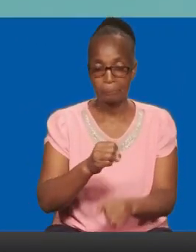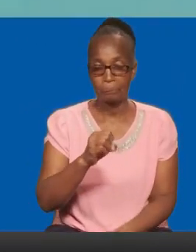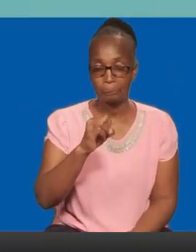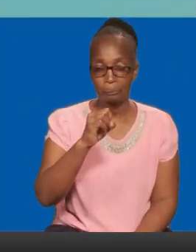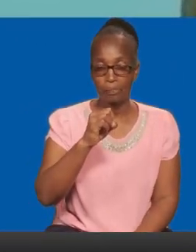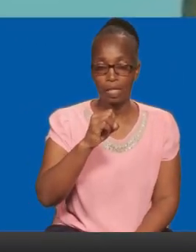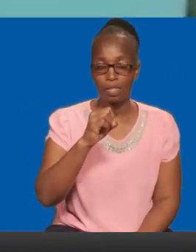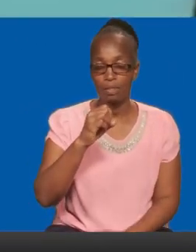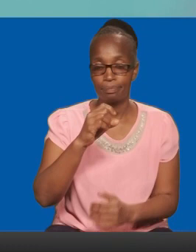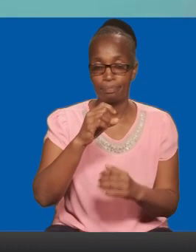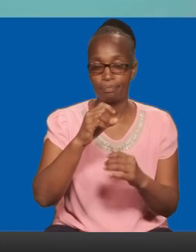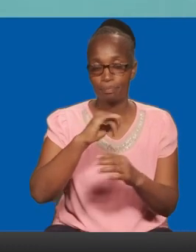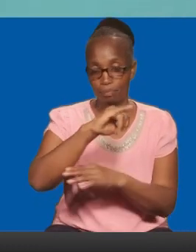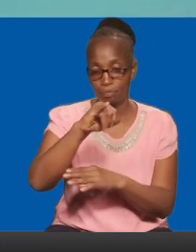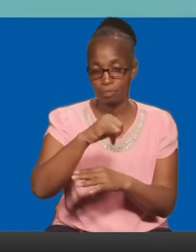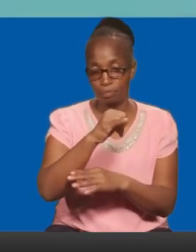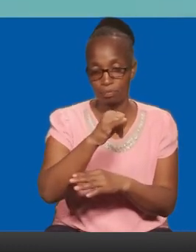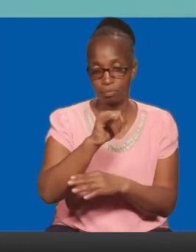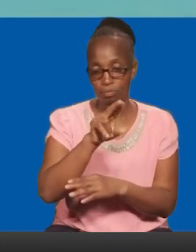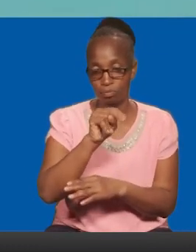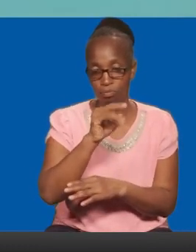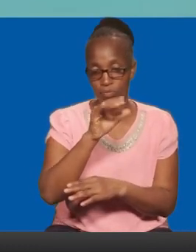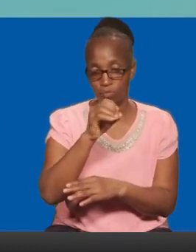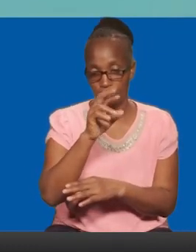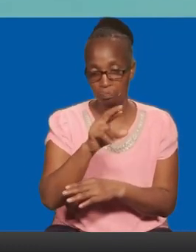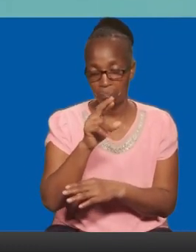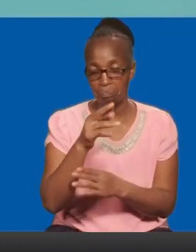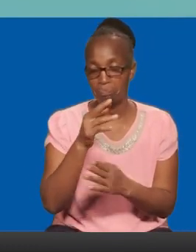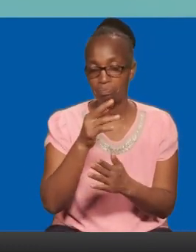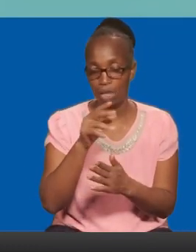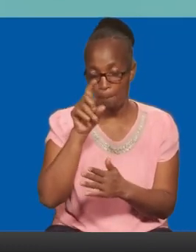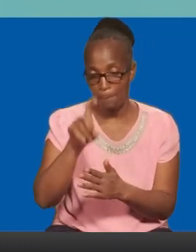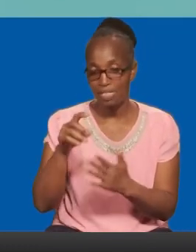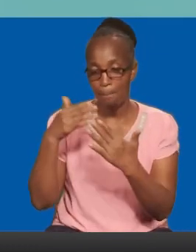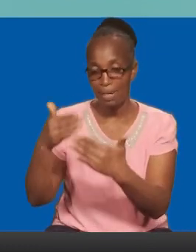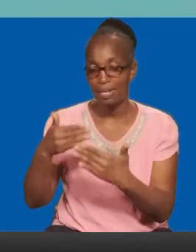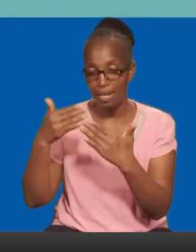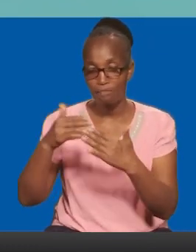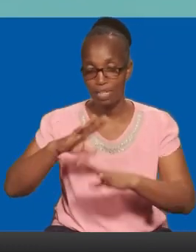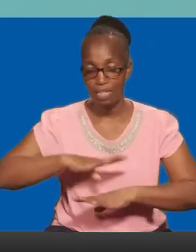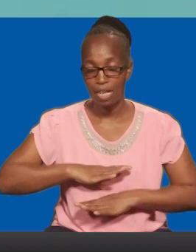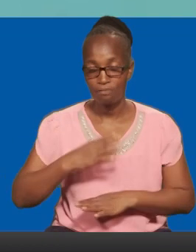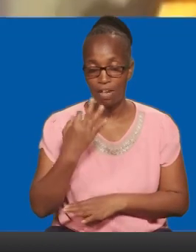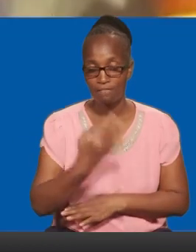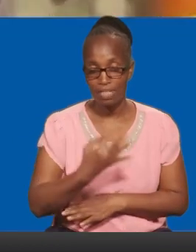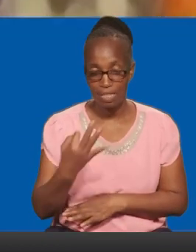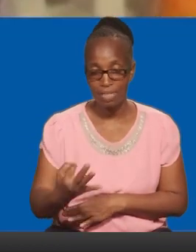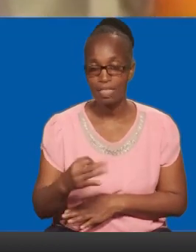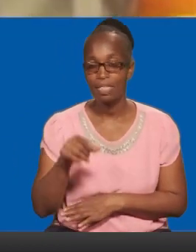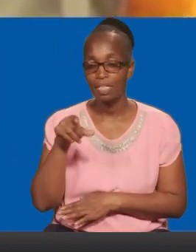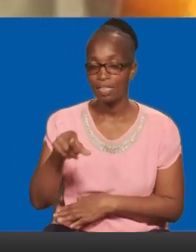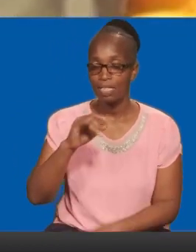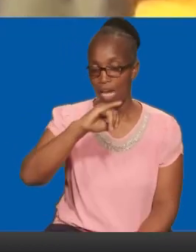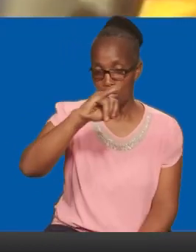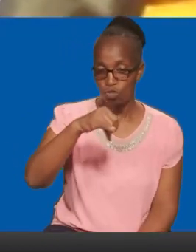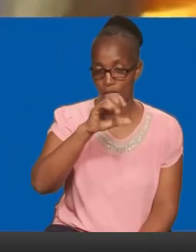kuendesha mtaala wa CBC. Power. Yes, this JSS thing should not be in primary schools.